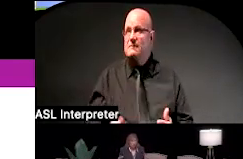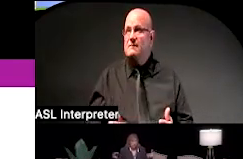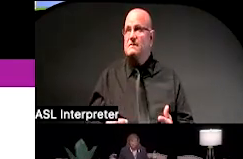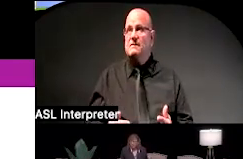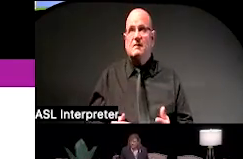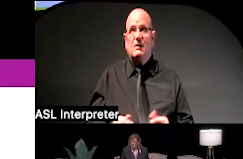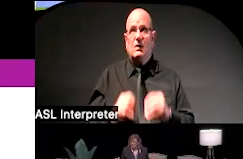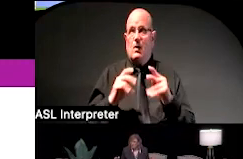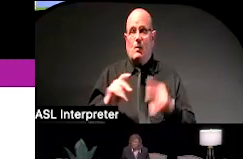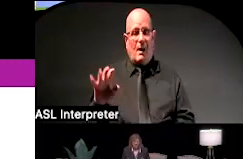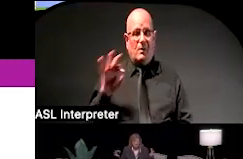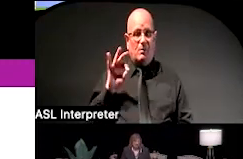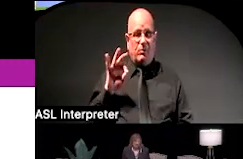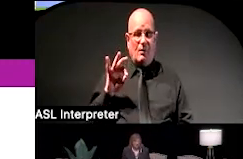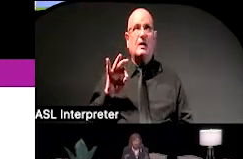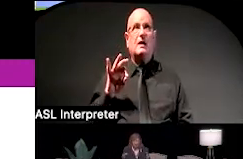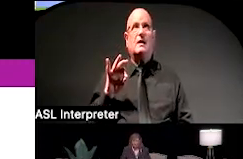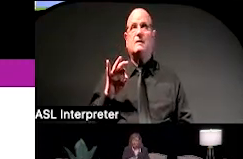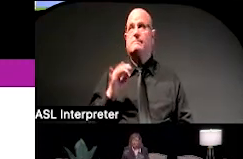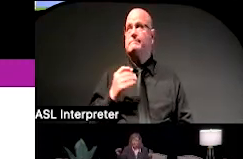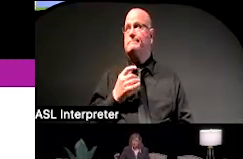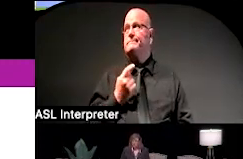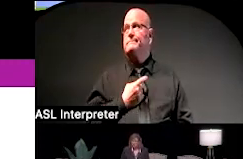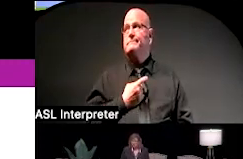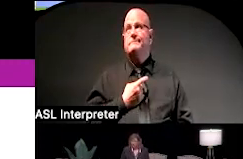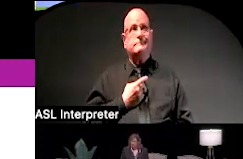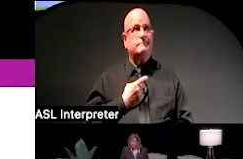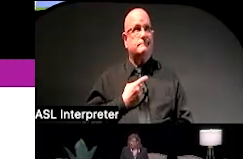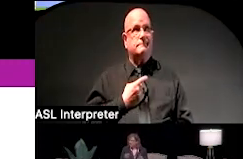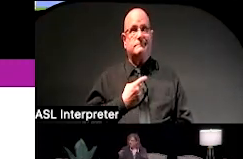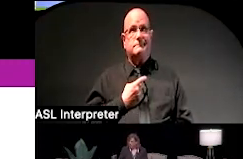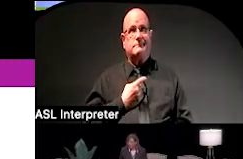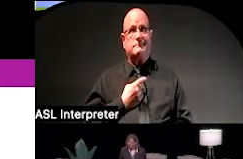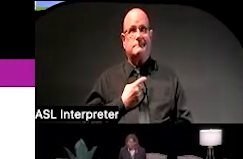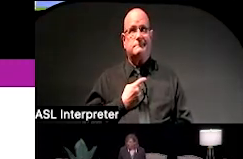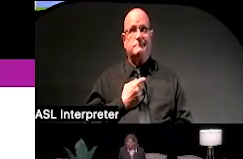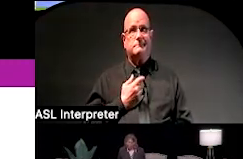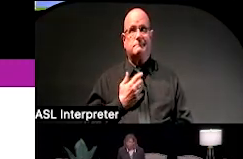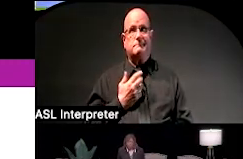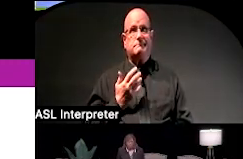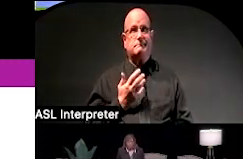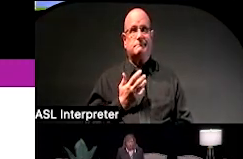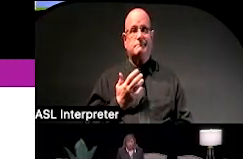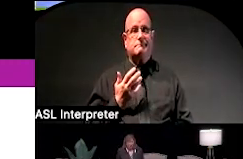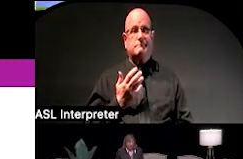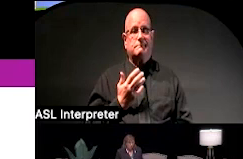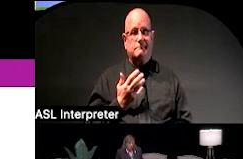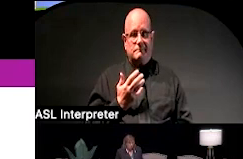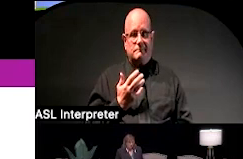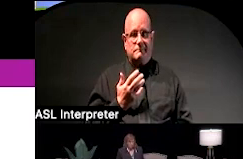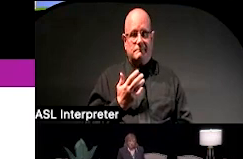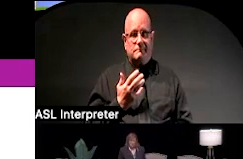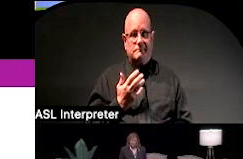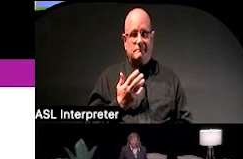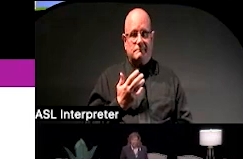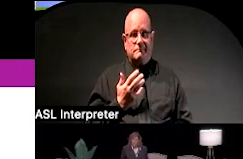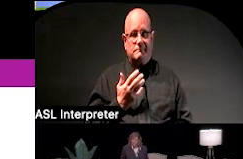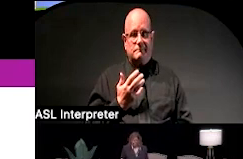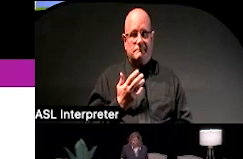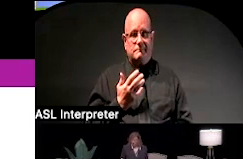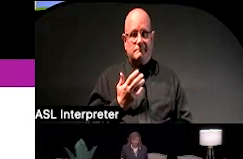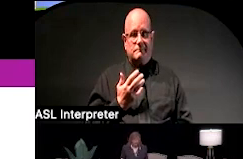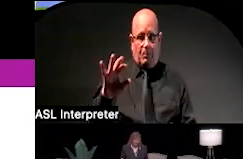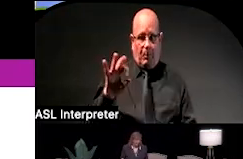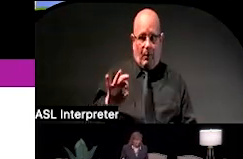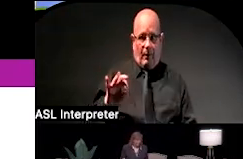He was appointed, and suddenly this guy was like floating out there, and nobody was appointed to